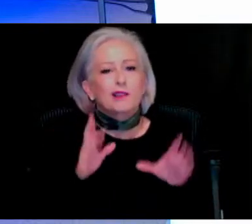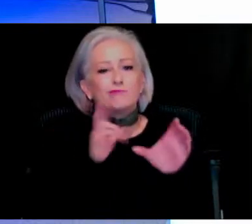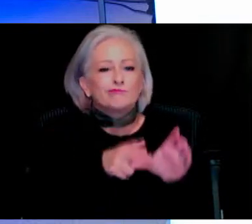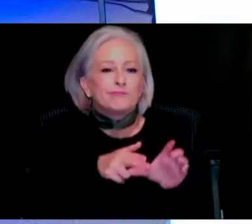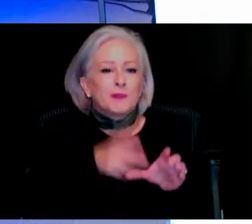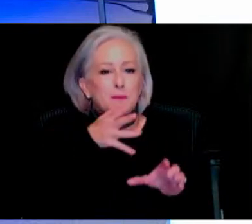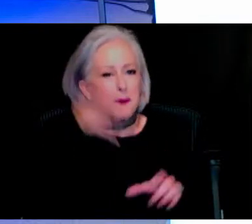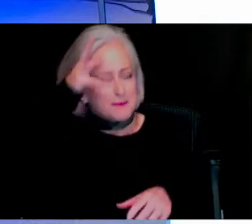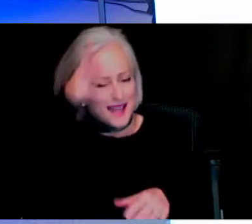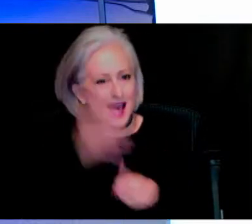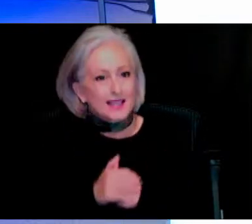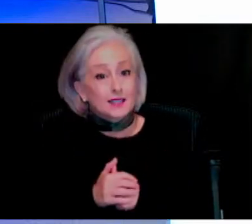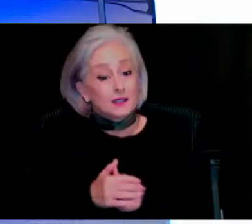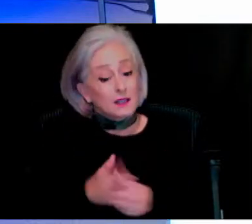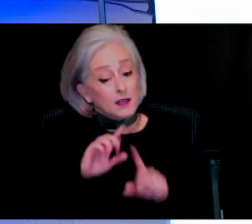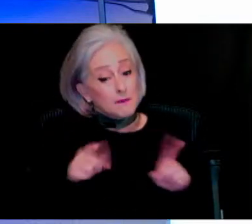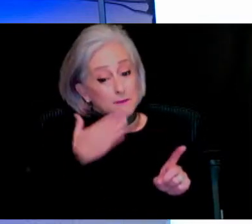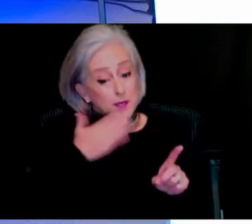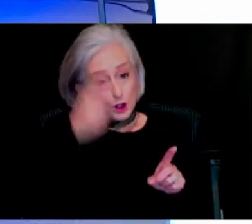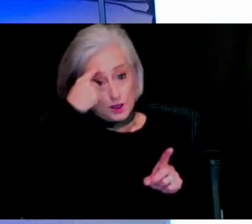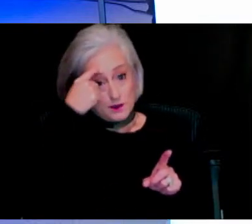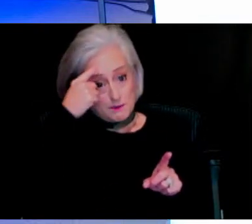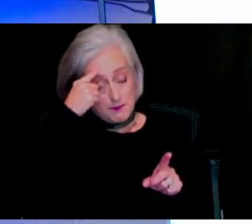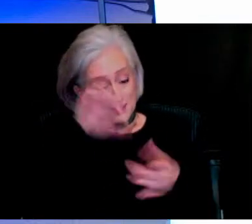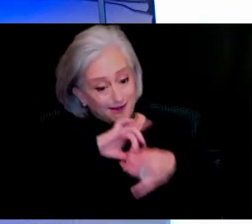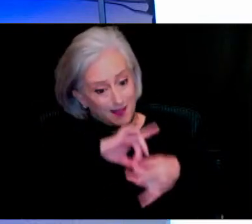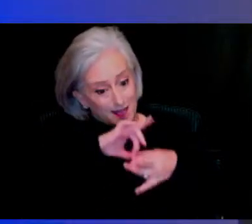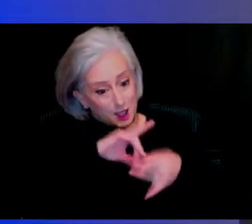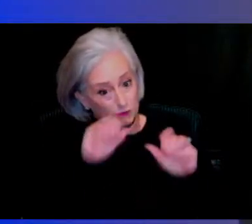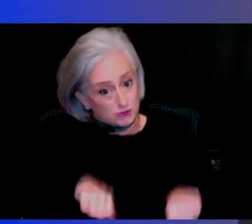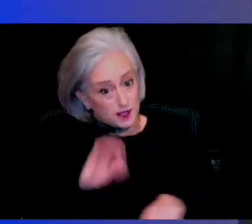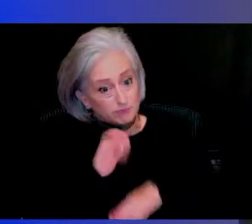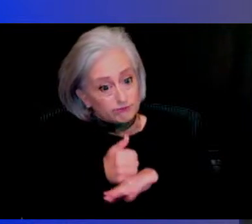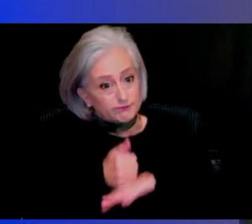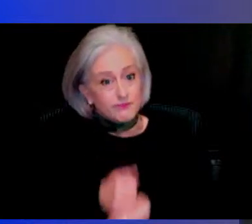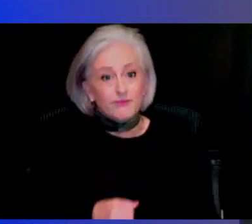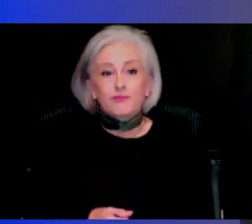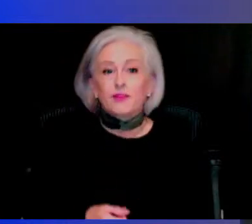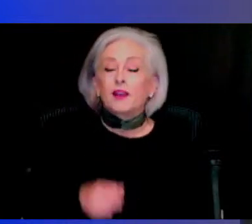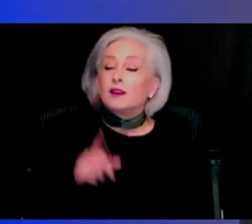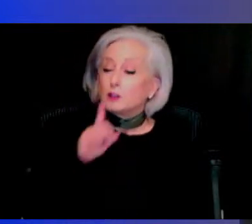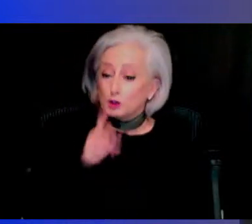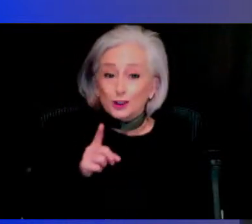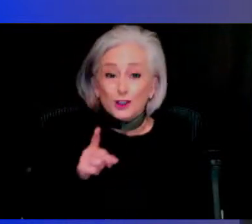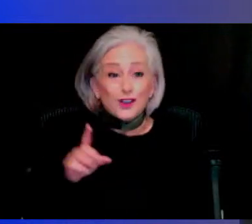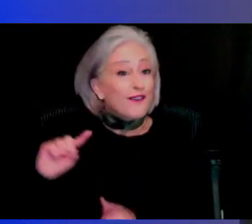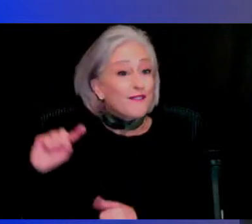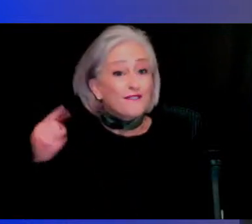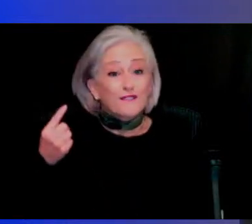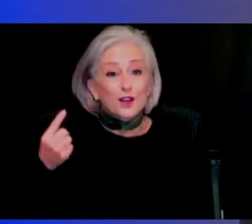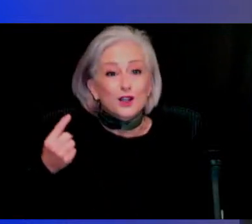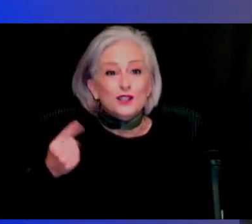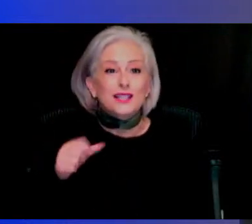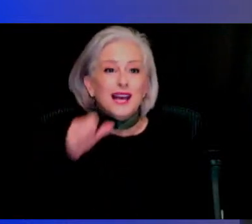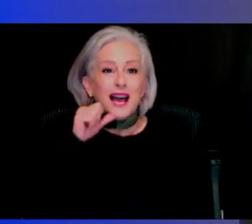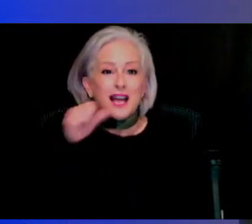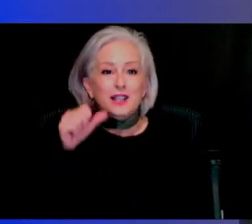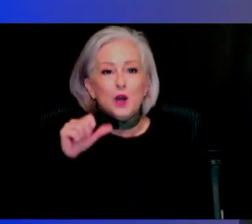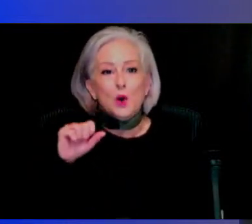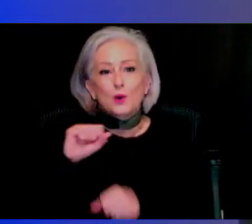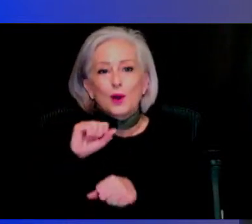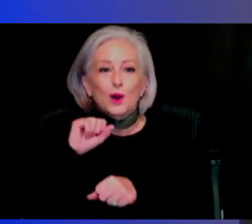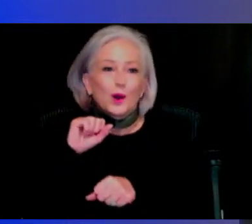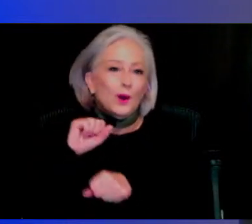way mentally to connect, right? Talk to us about that a bit. Yeah, I would say number one, I don't use workout a whole bunch with families because no one likes